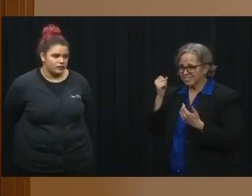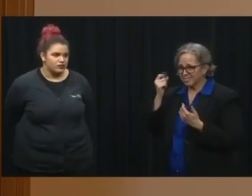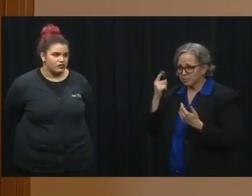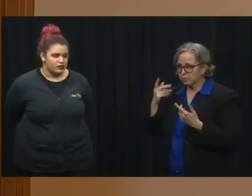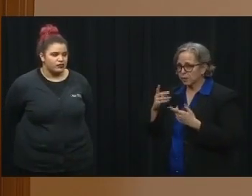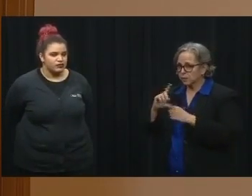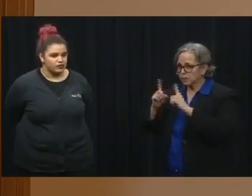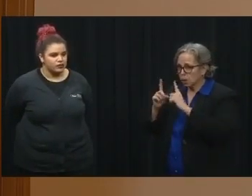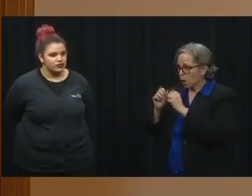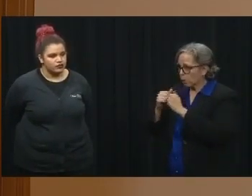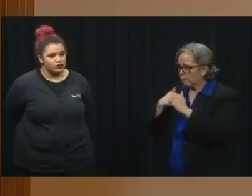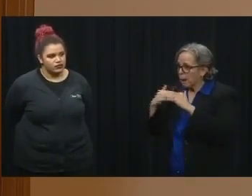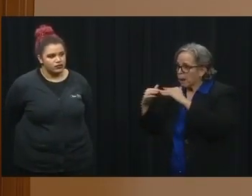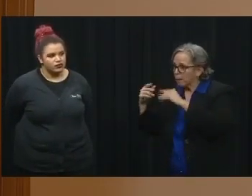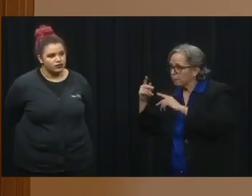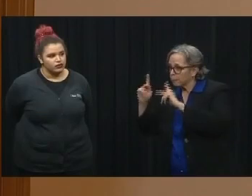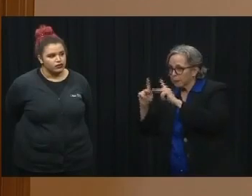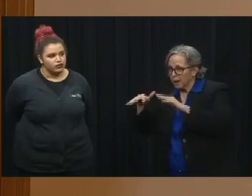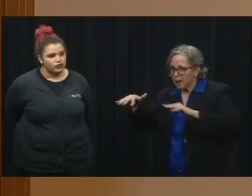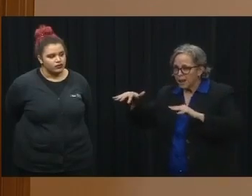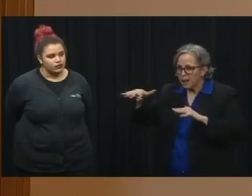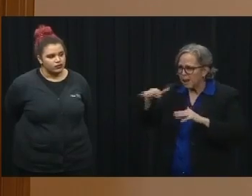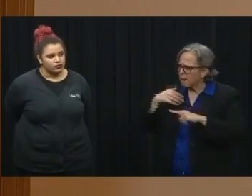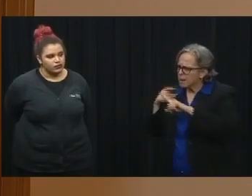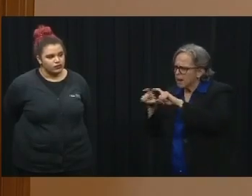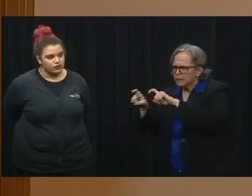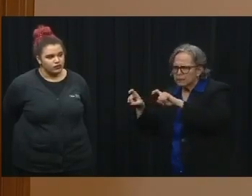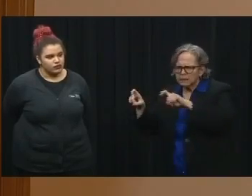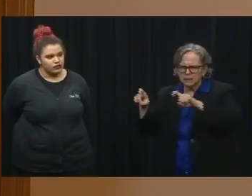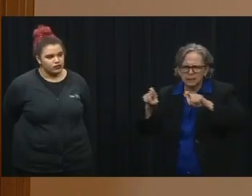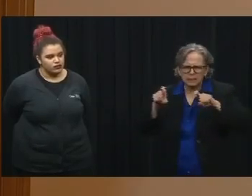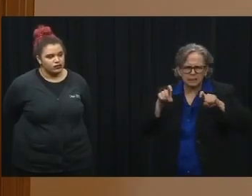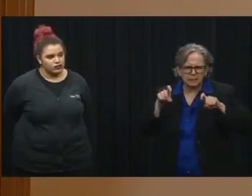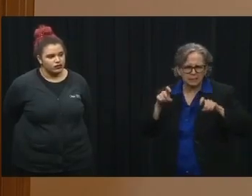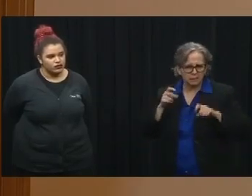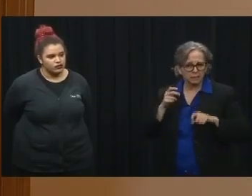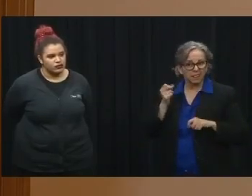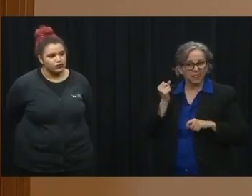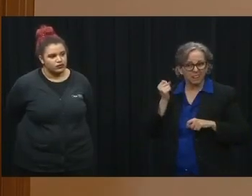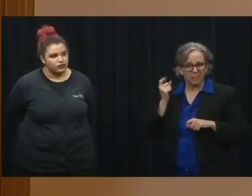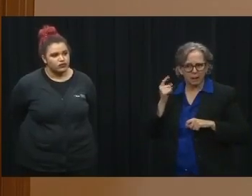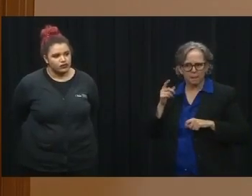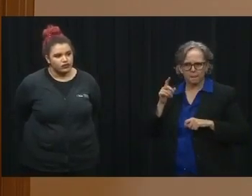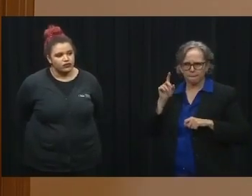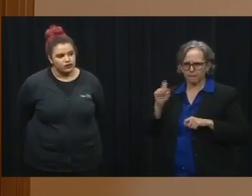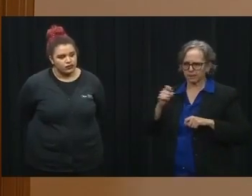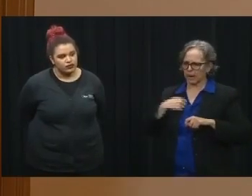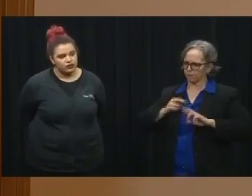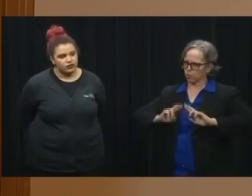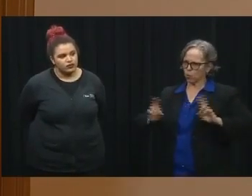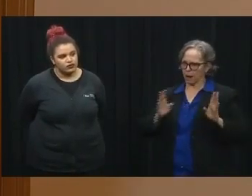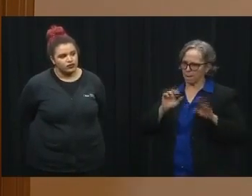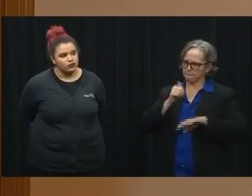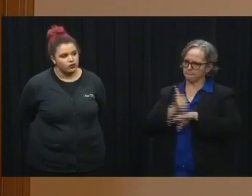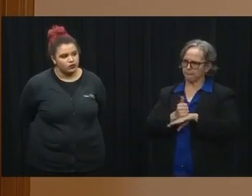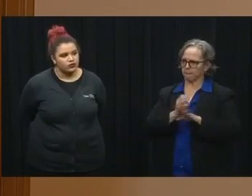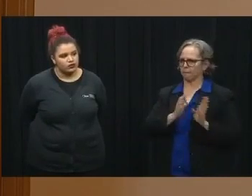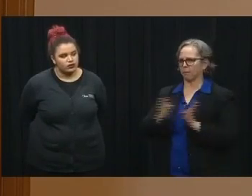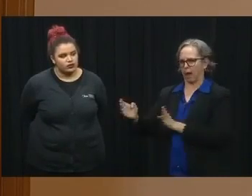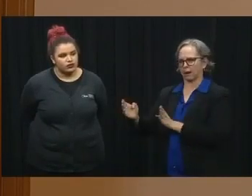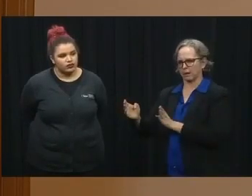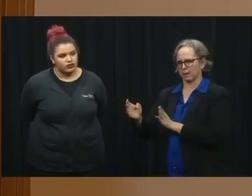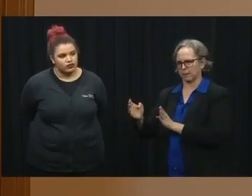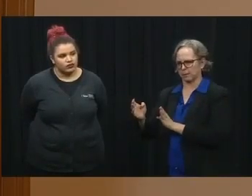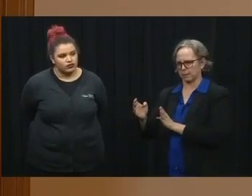myself included, we all have those contingency plans in place. It's very important because we're frontline, and we're going to keep going all